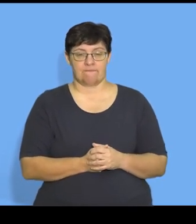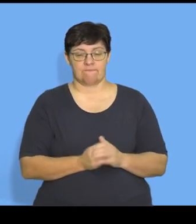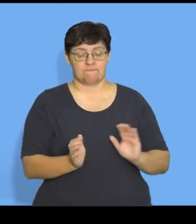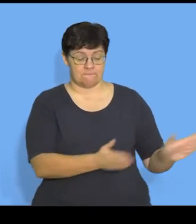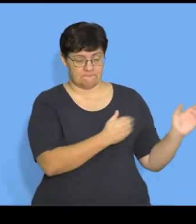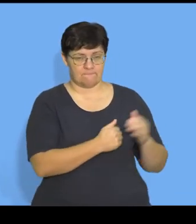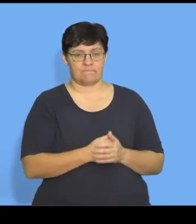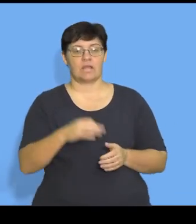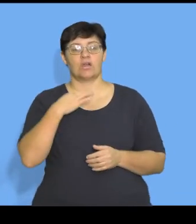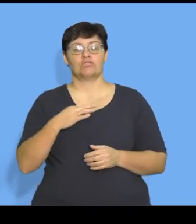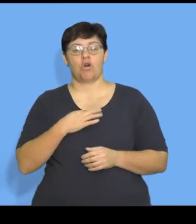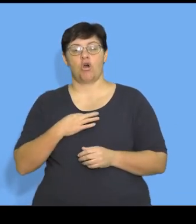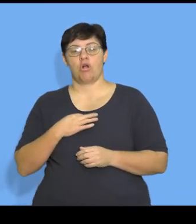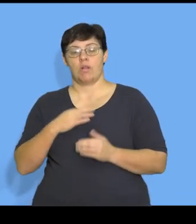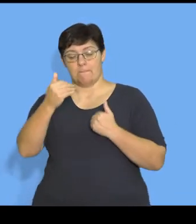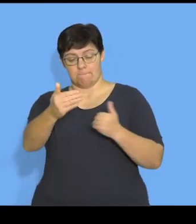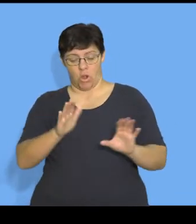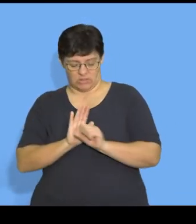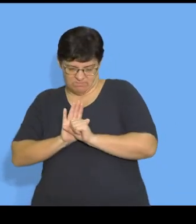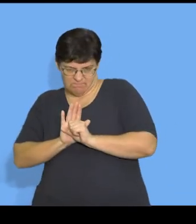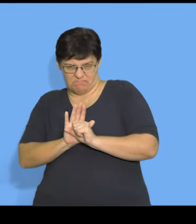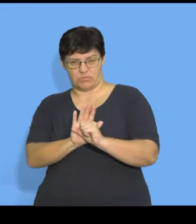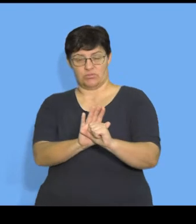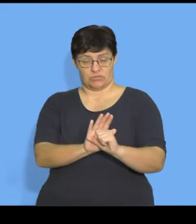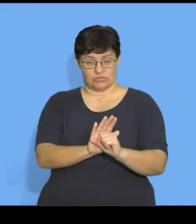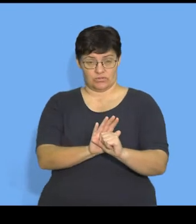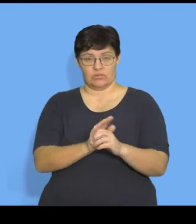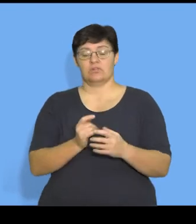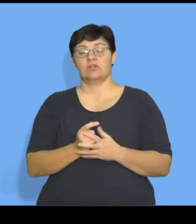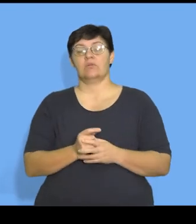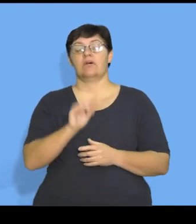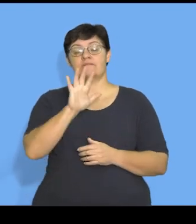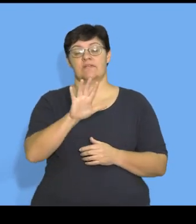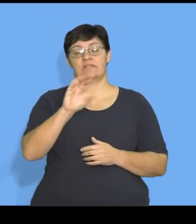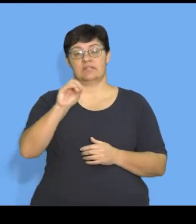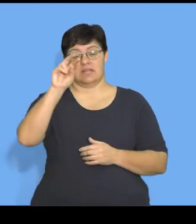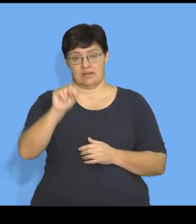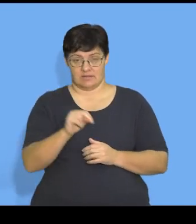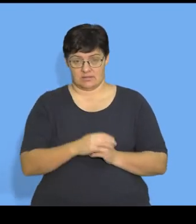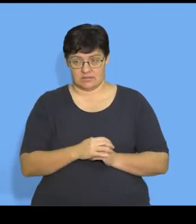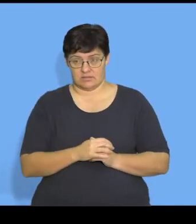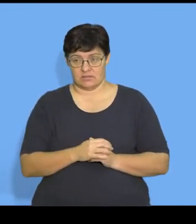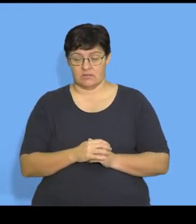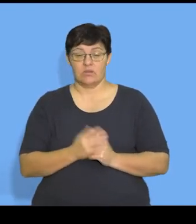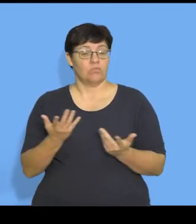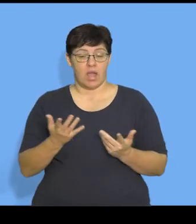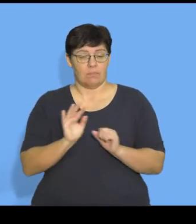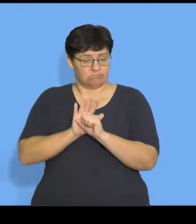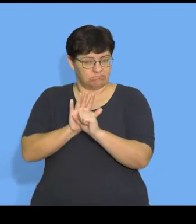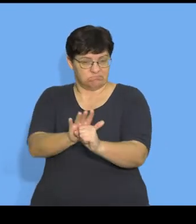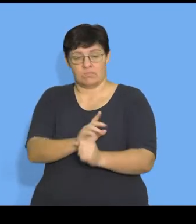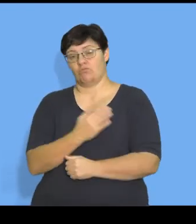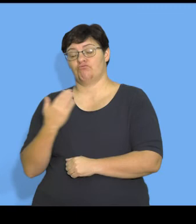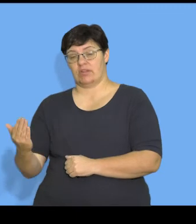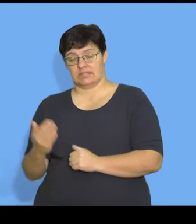A girl pushes a heavy box with the force of 50 newtons to the right.